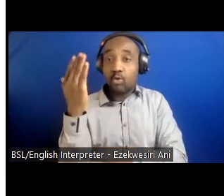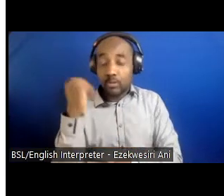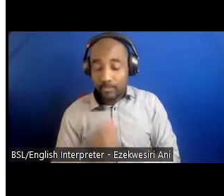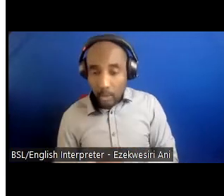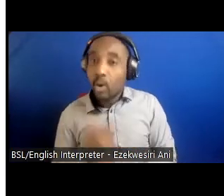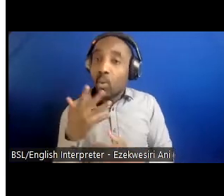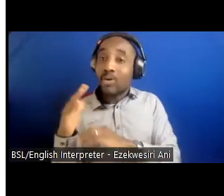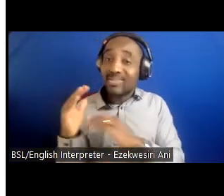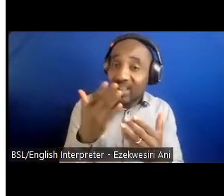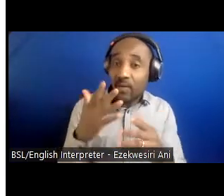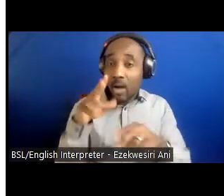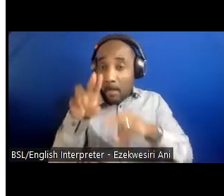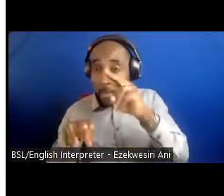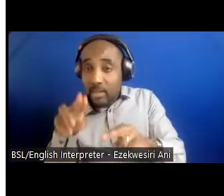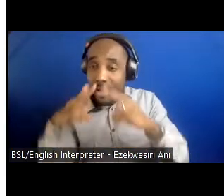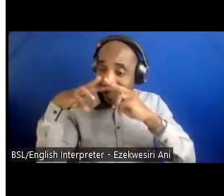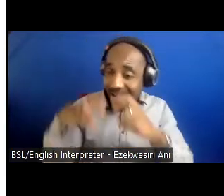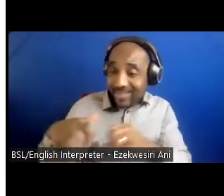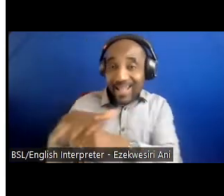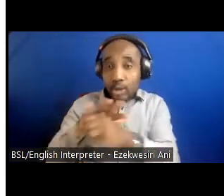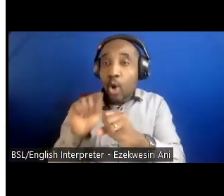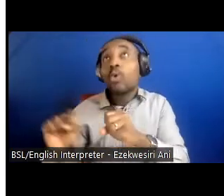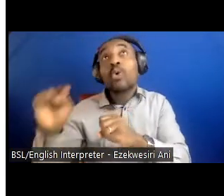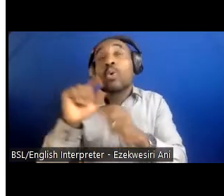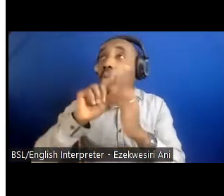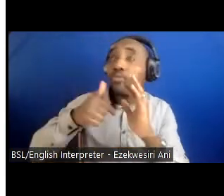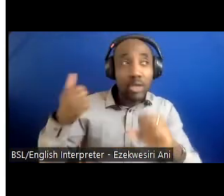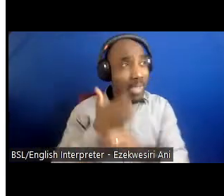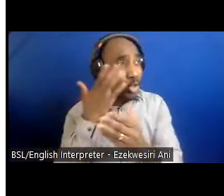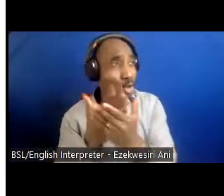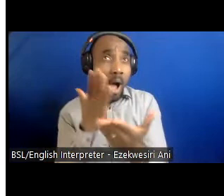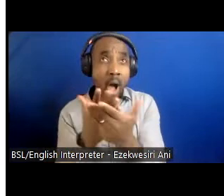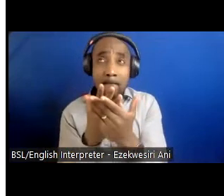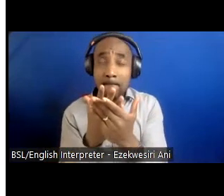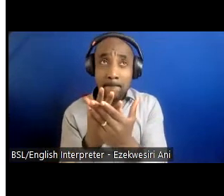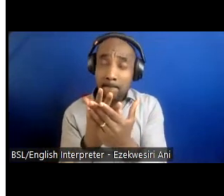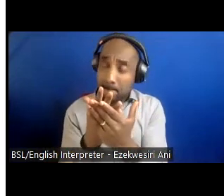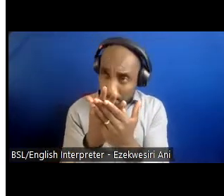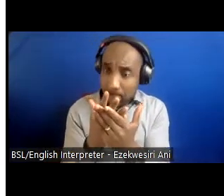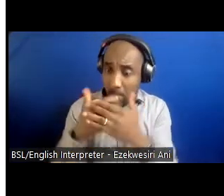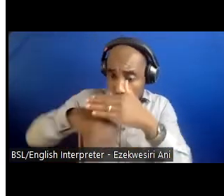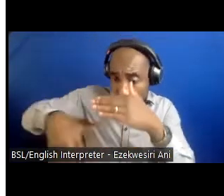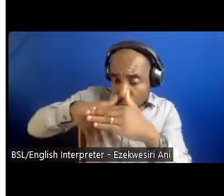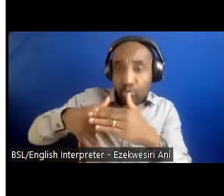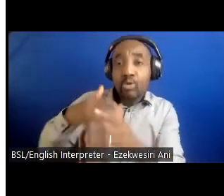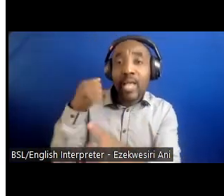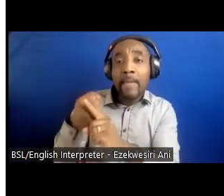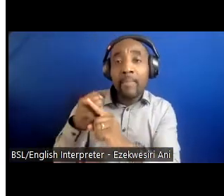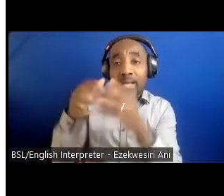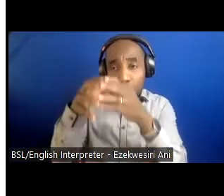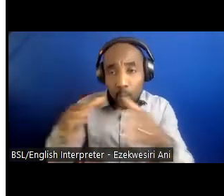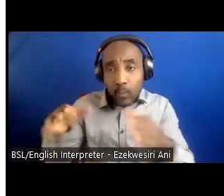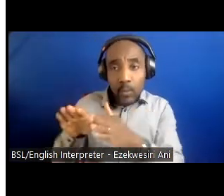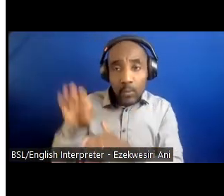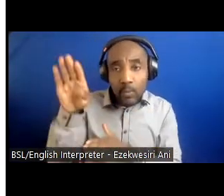and analyse our local projects to ensure we are having the impact we expect on the ground. We will conduct